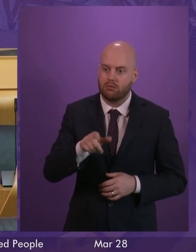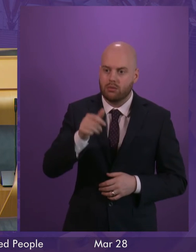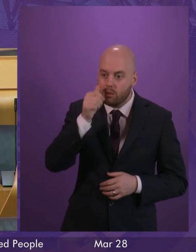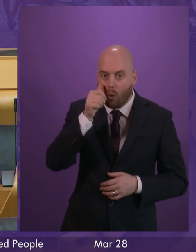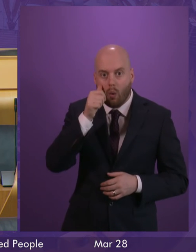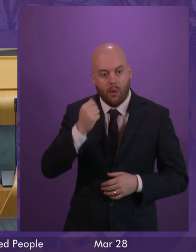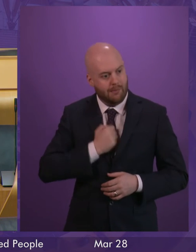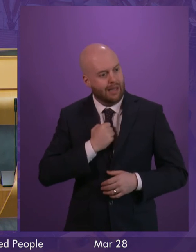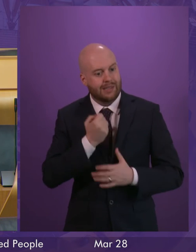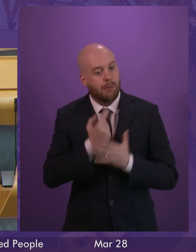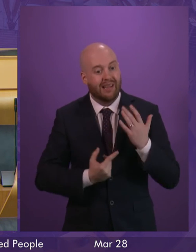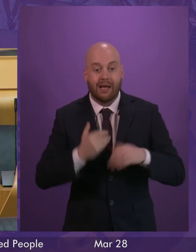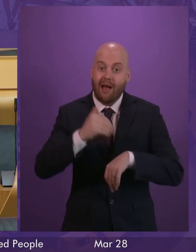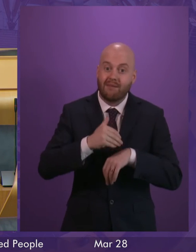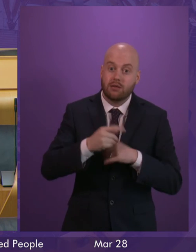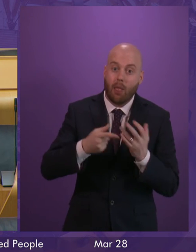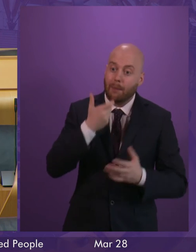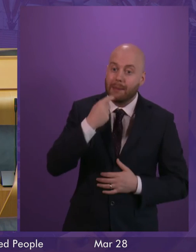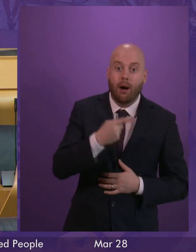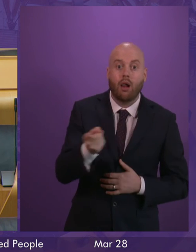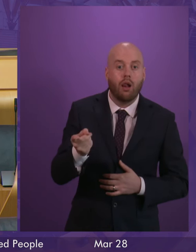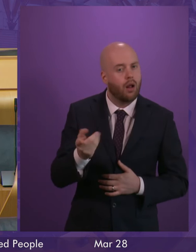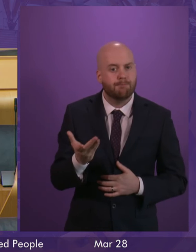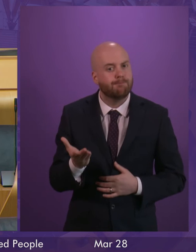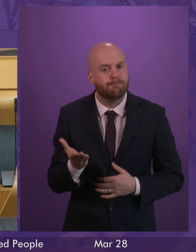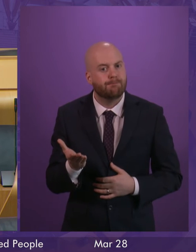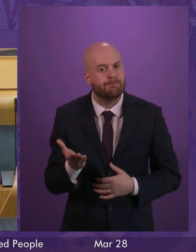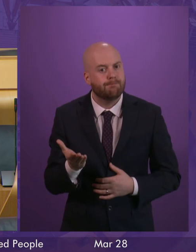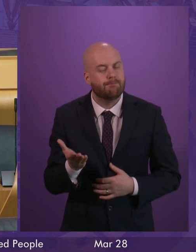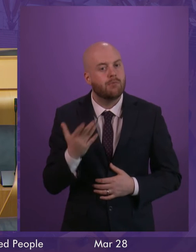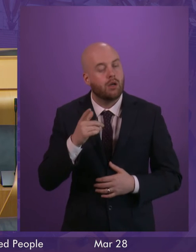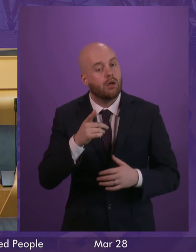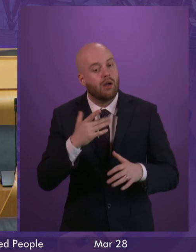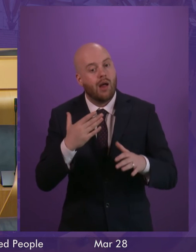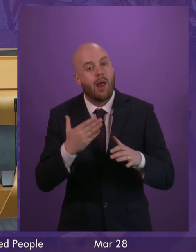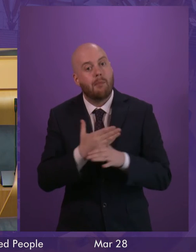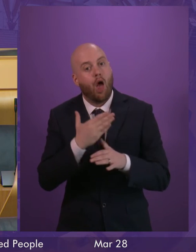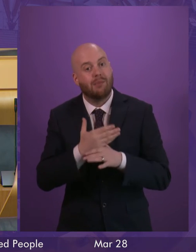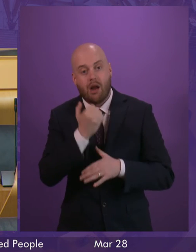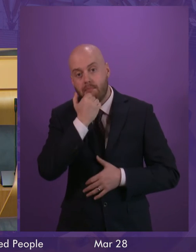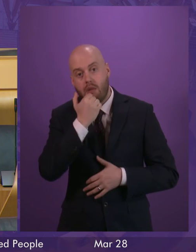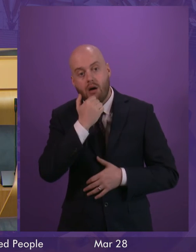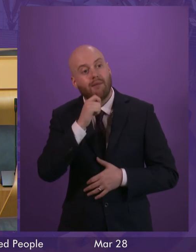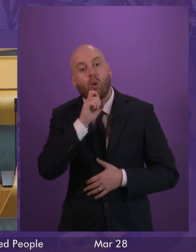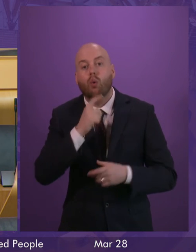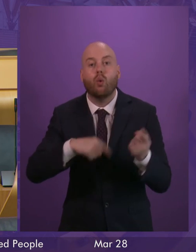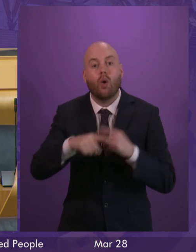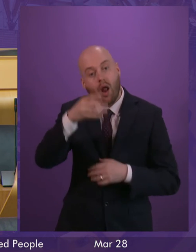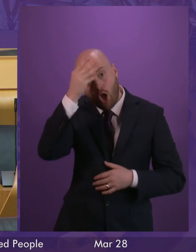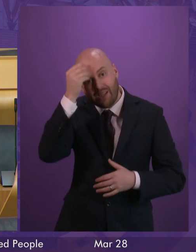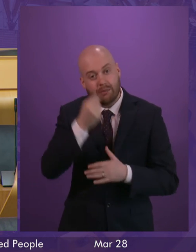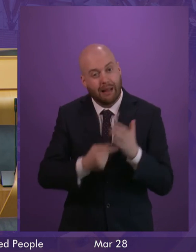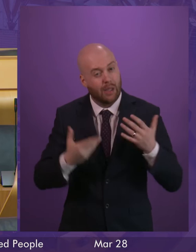having on others. And we see that the employment rate for people with learning disabilities currently at a mere